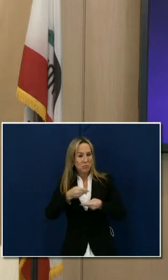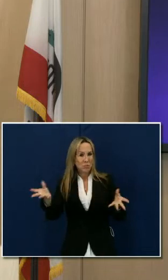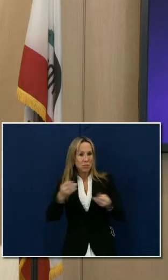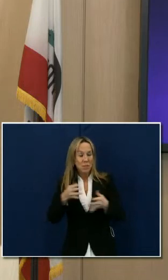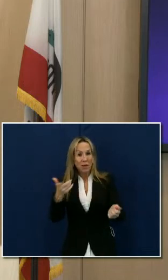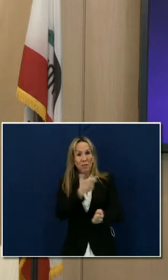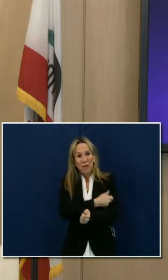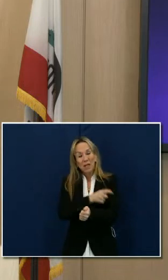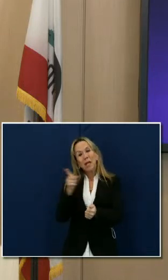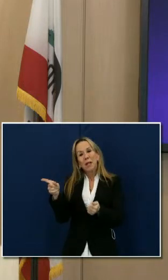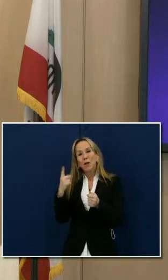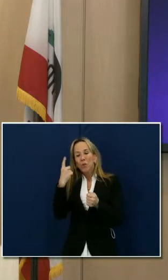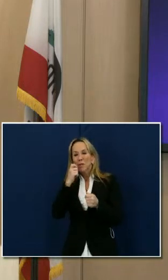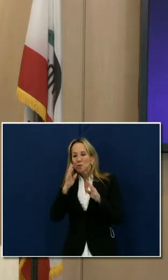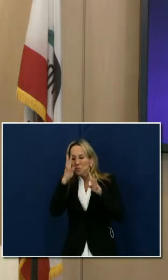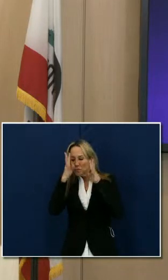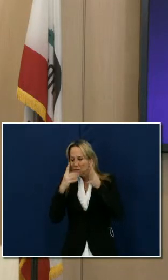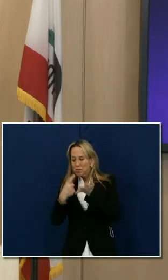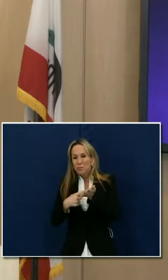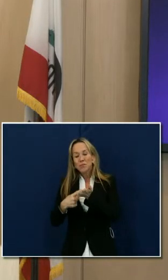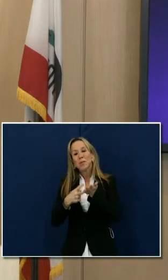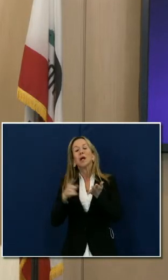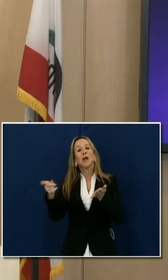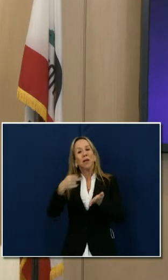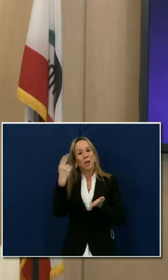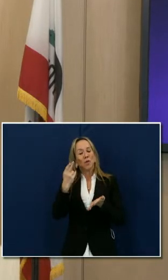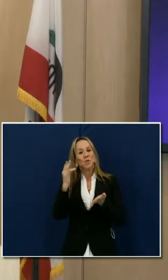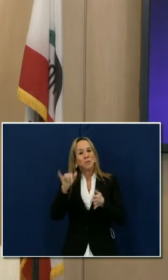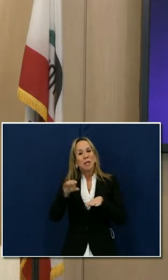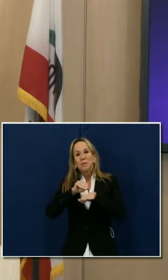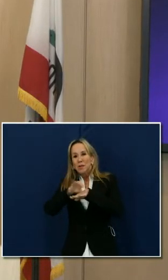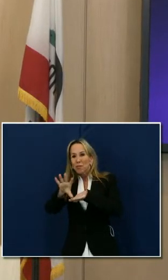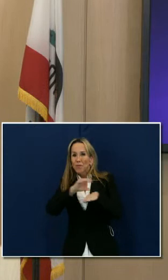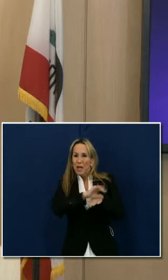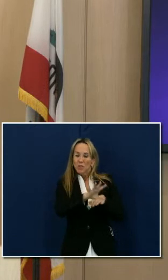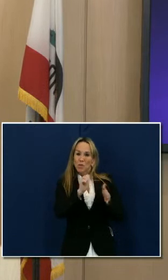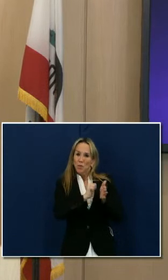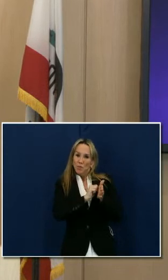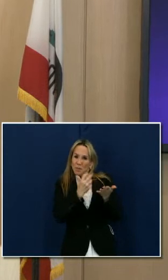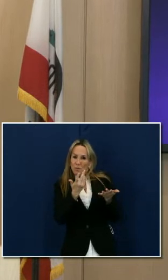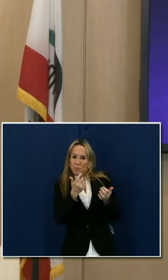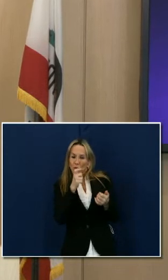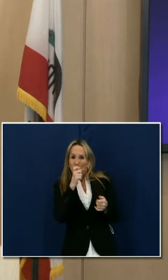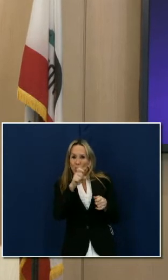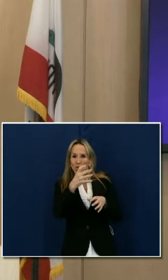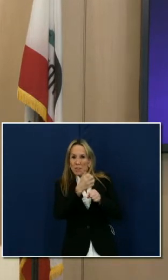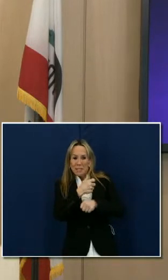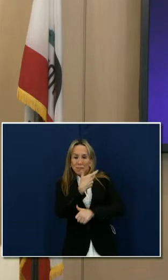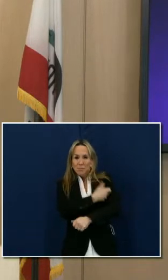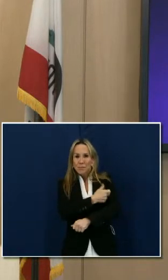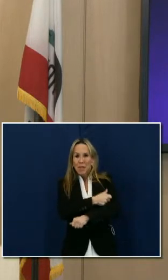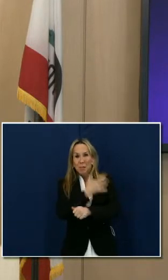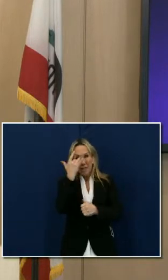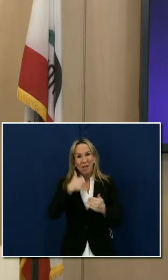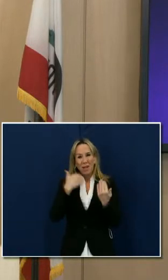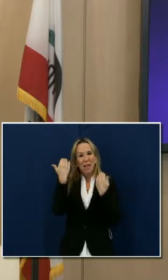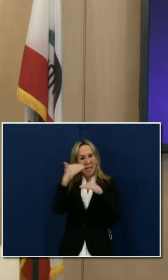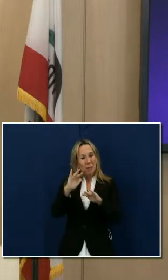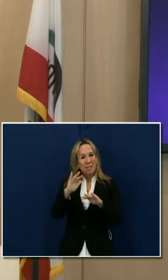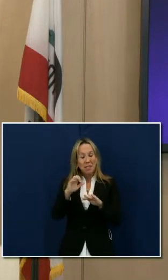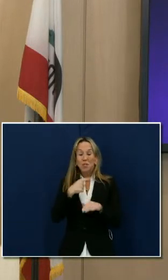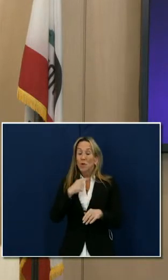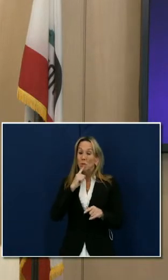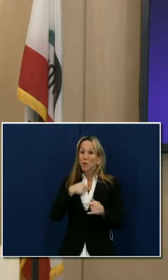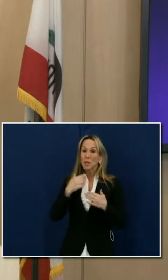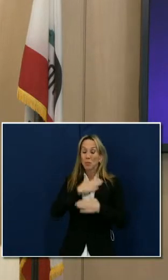recommendations using a health equity lens when vaccine supply is limited. We appreciate their help and appreciate